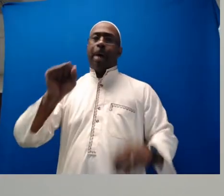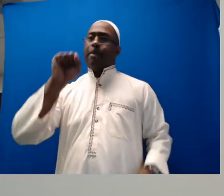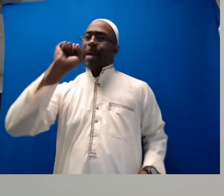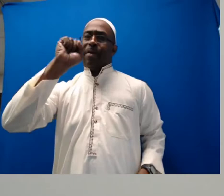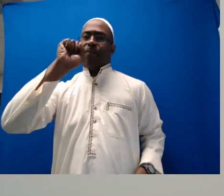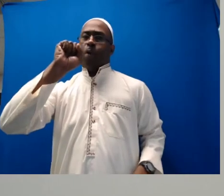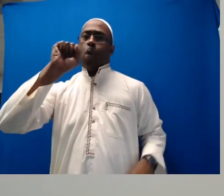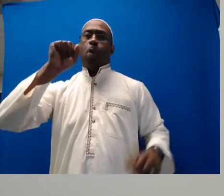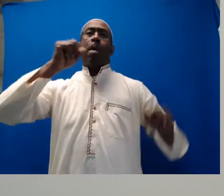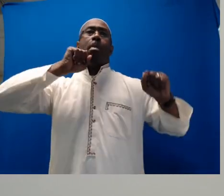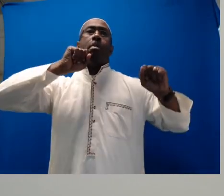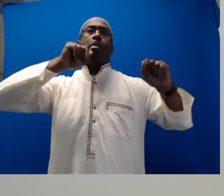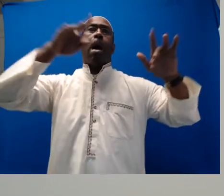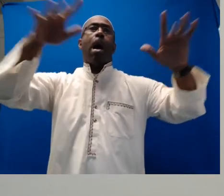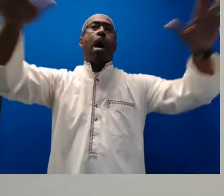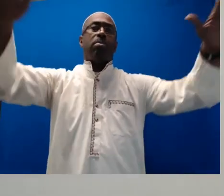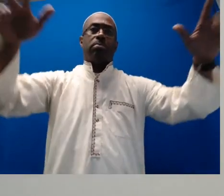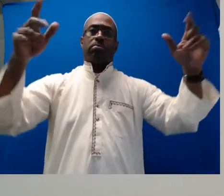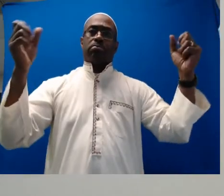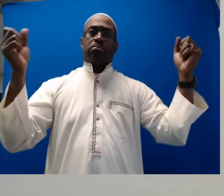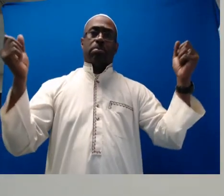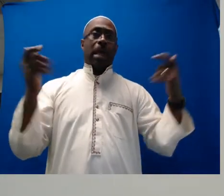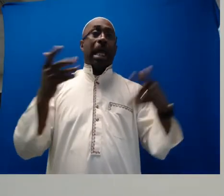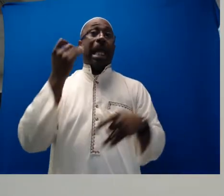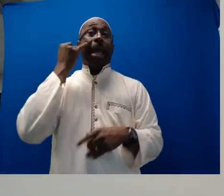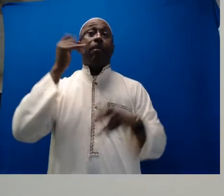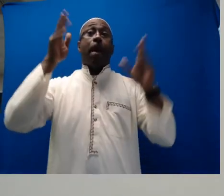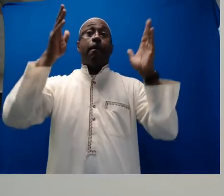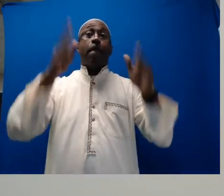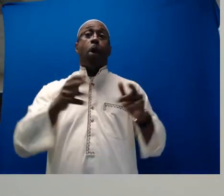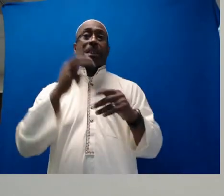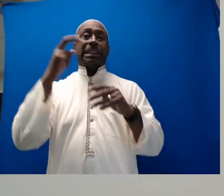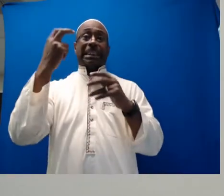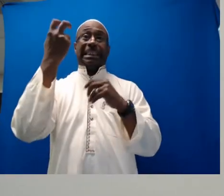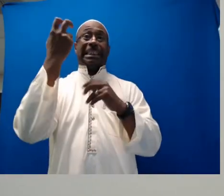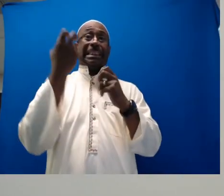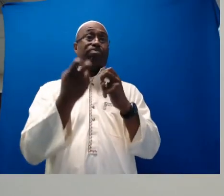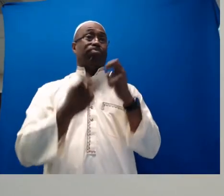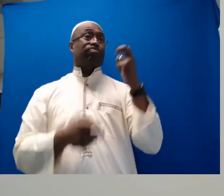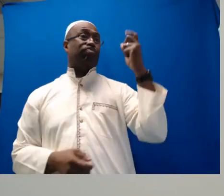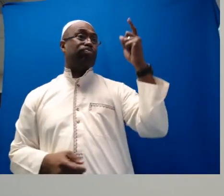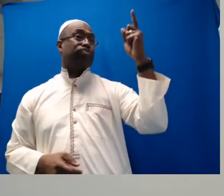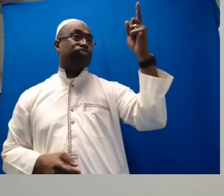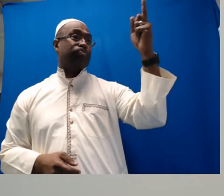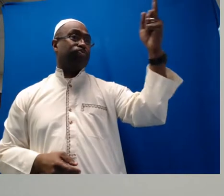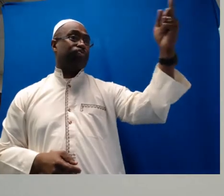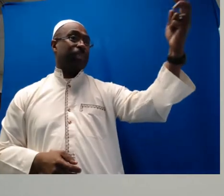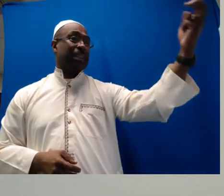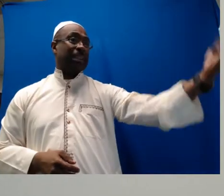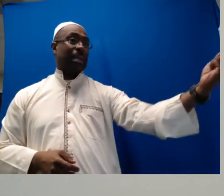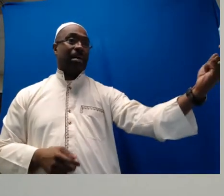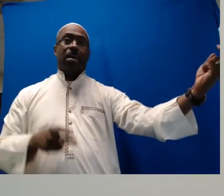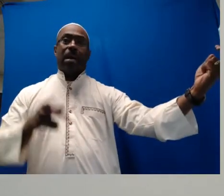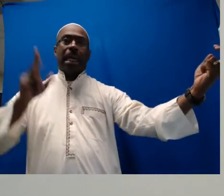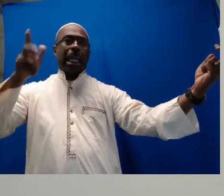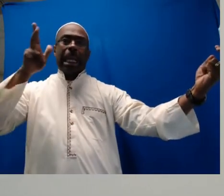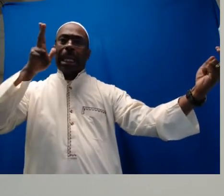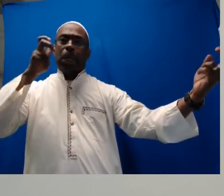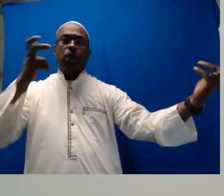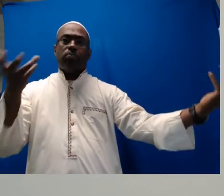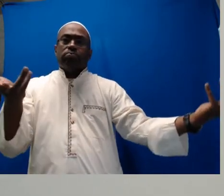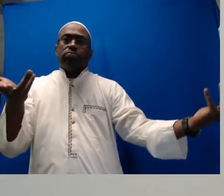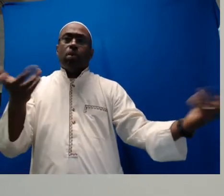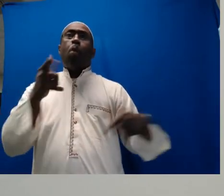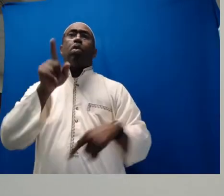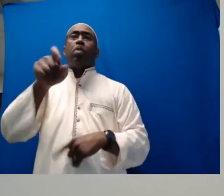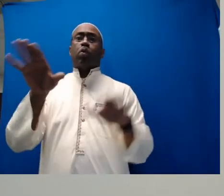about what happens if the person who's sitting so far away, they can't hear anything anyway. What are they supposed to do? That they're supposed to engage